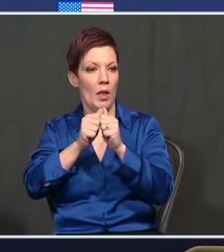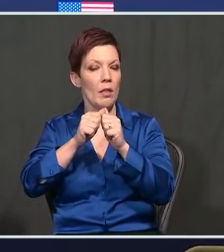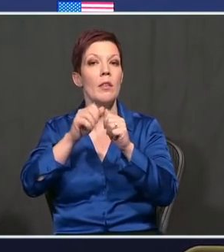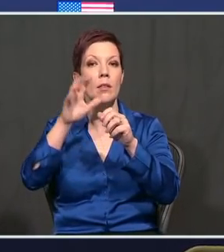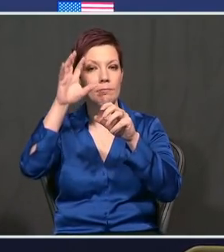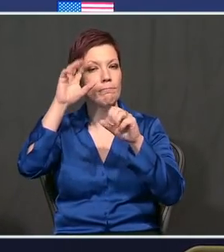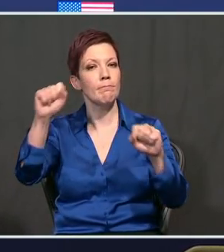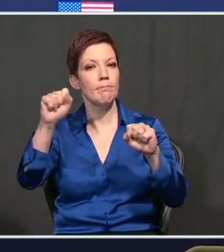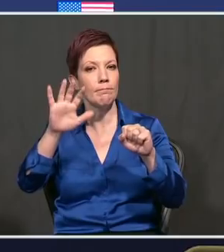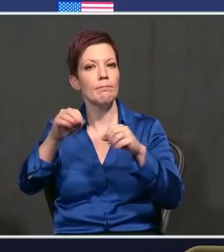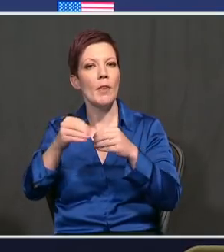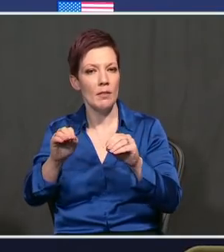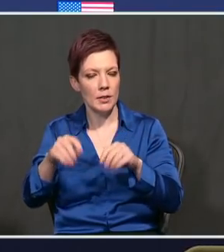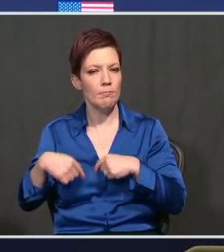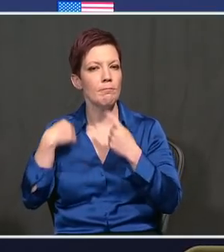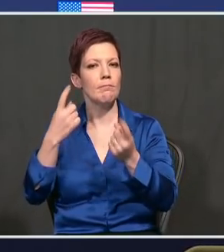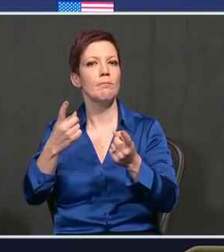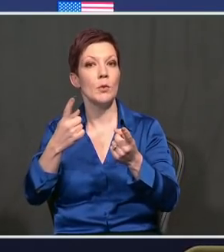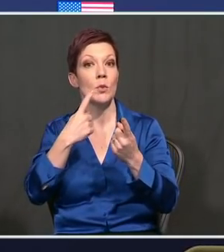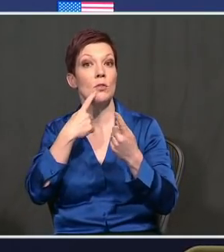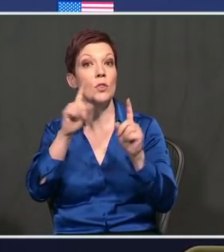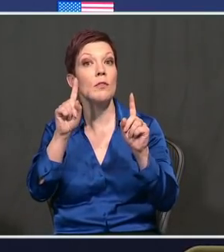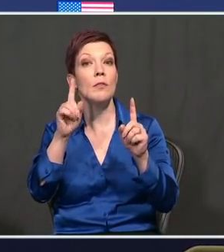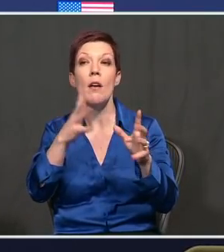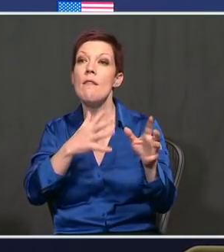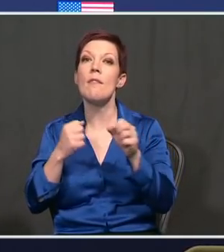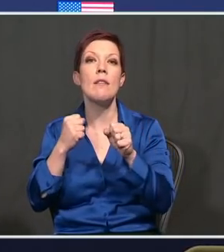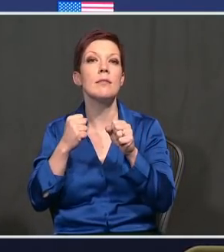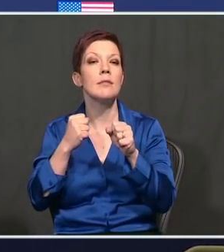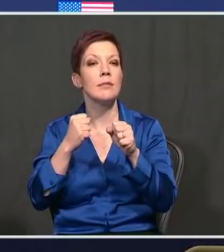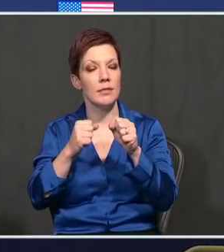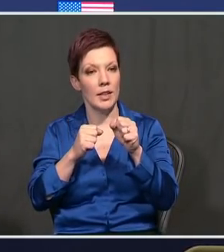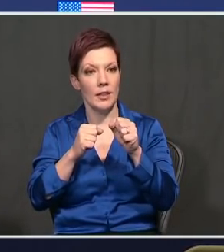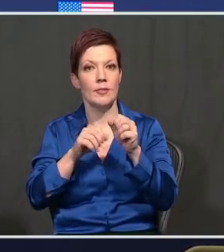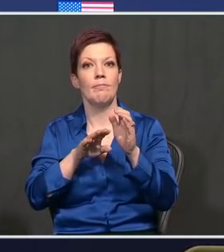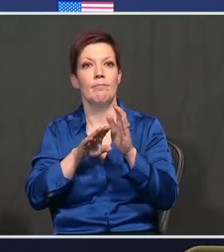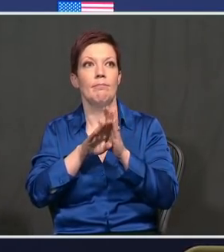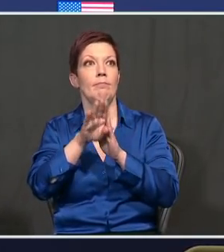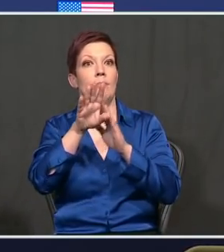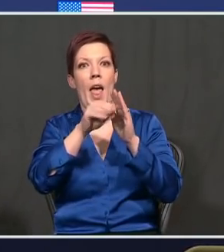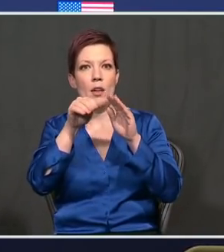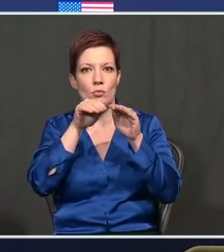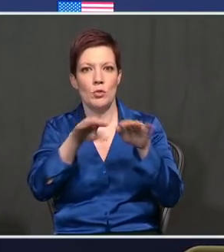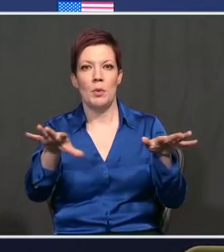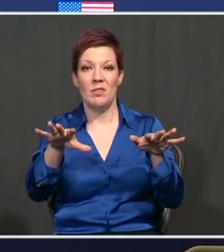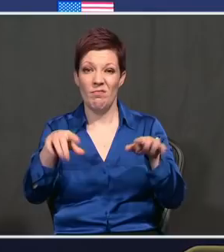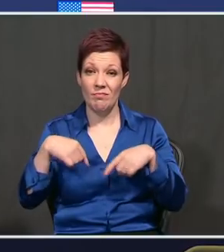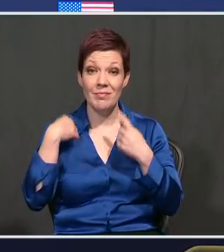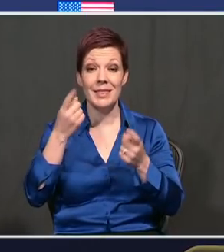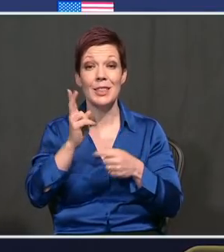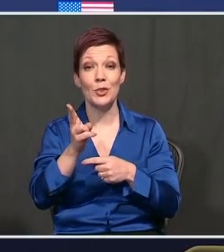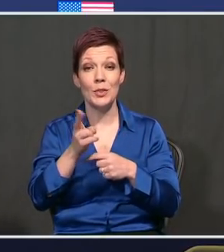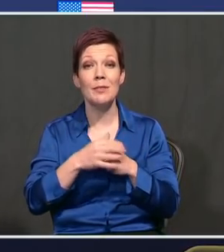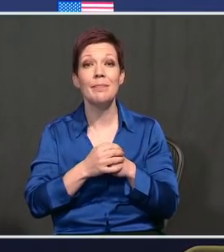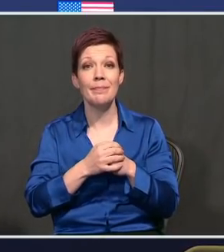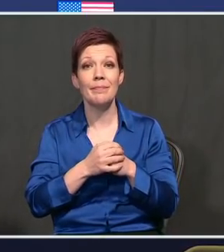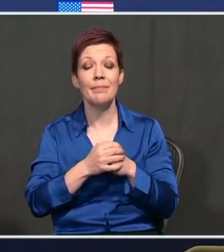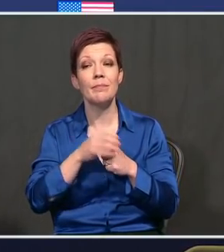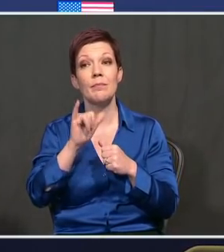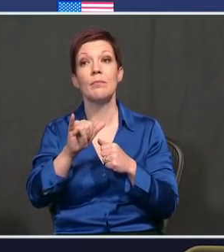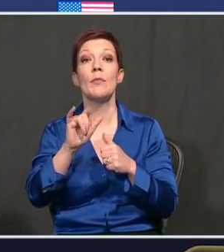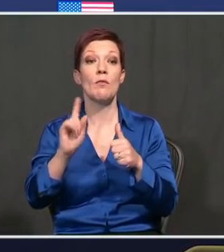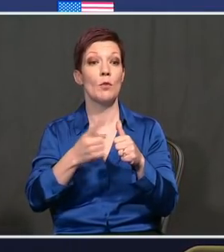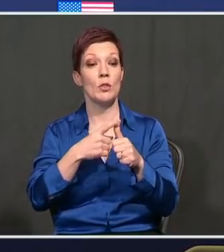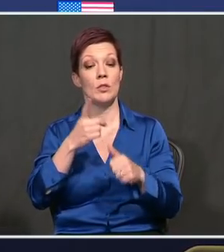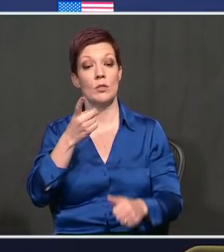to achieve the fastest development and distribution of vaccines in history. The runner show today will be as follows. Dr.